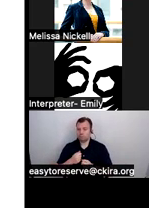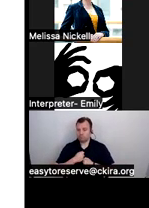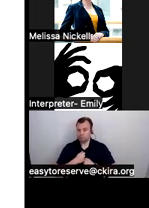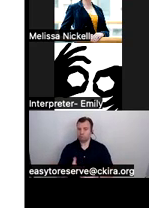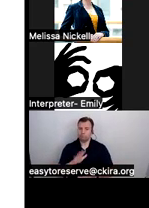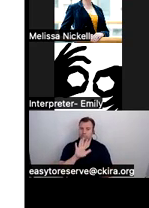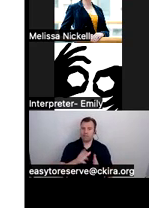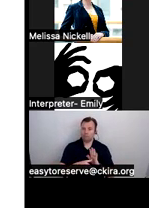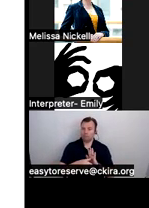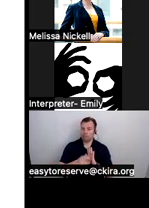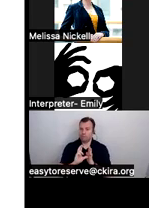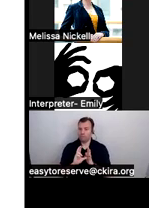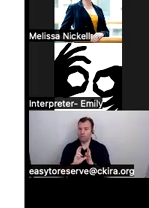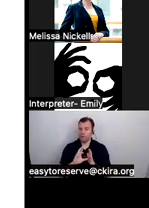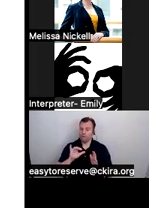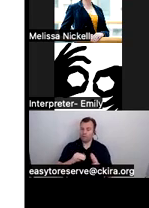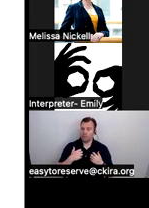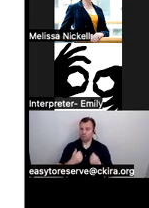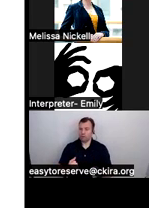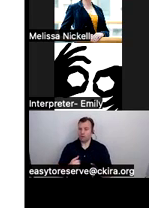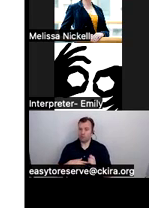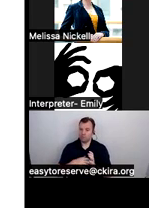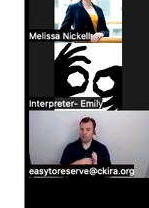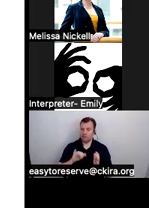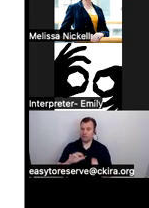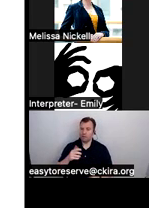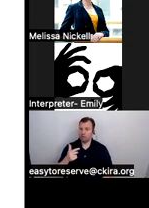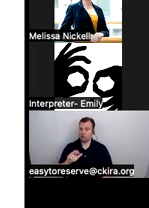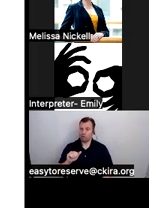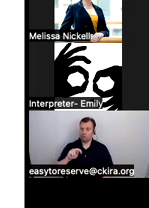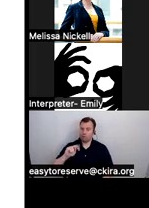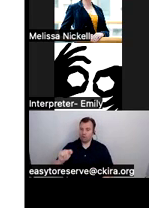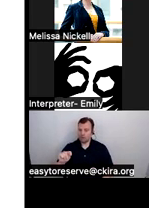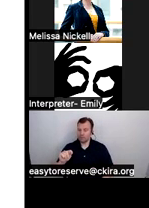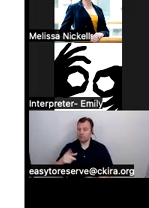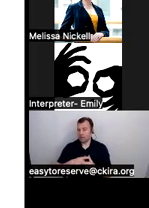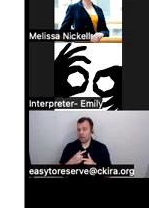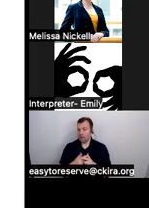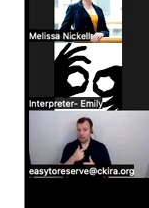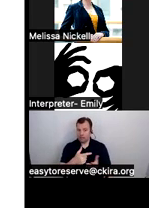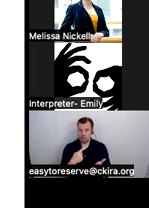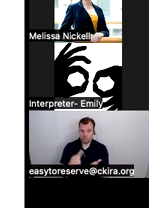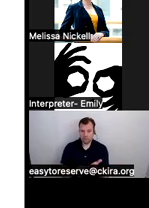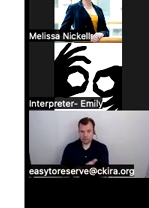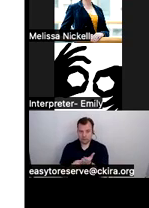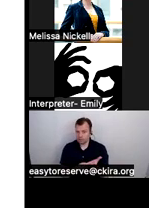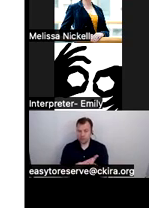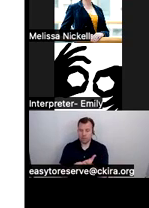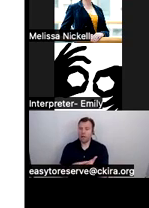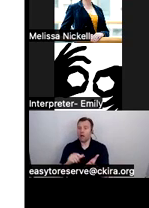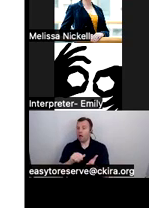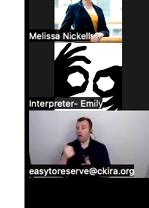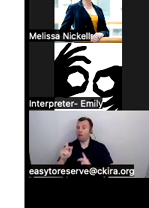review of what they think about the strengths and weaknesses of the grants. And then the grant is open for discussion, and other members of the panel can